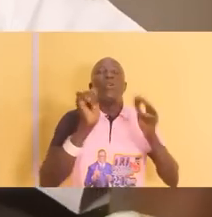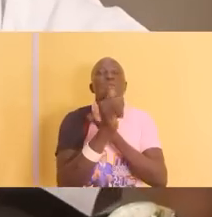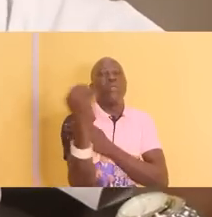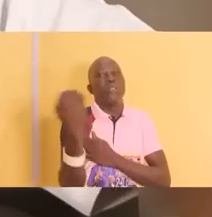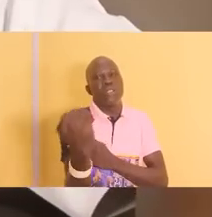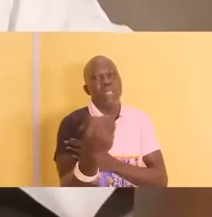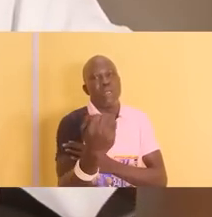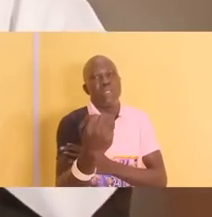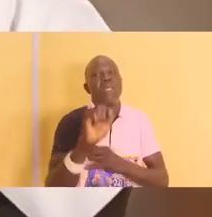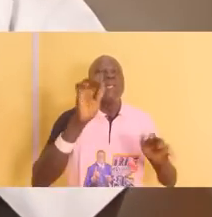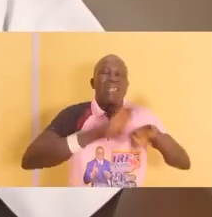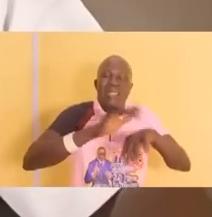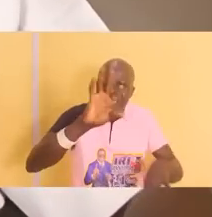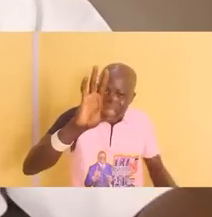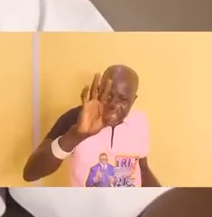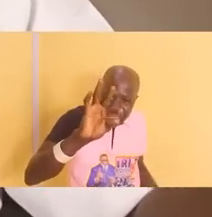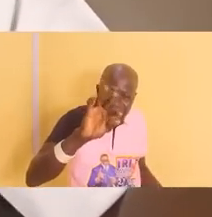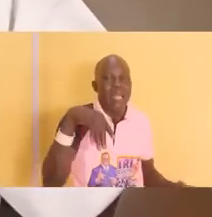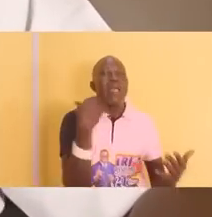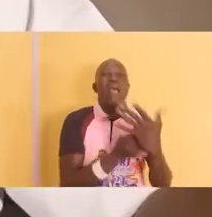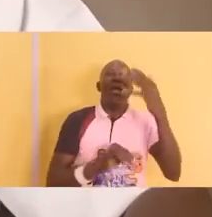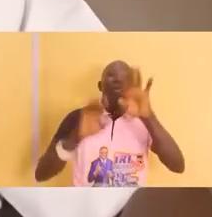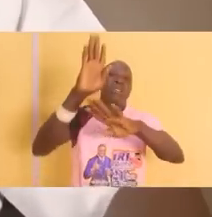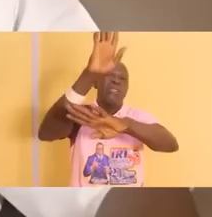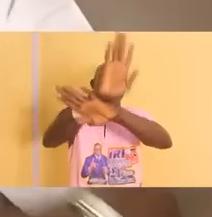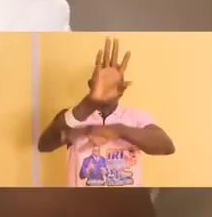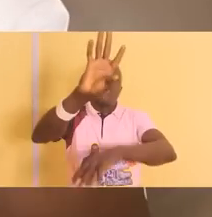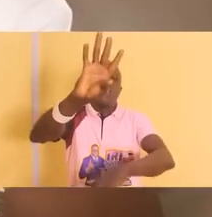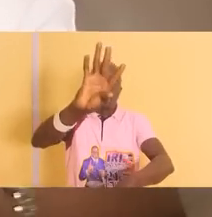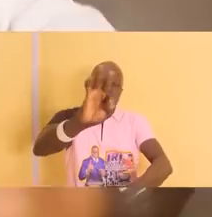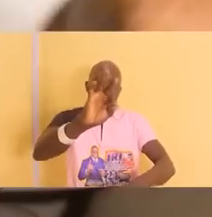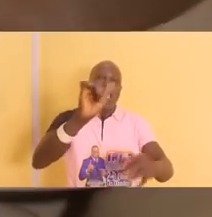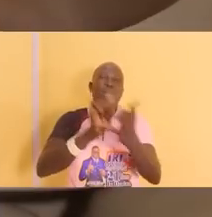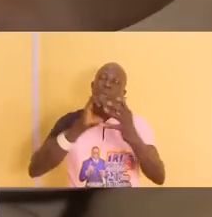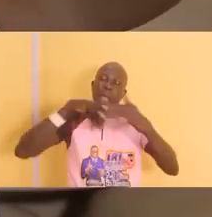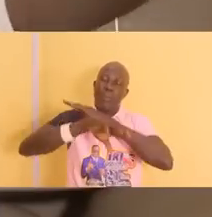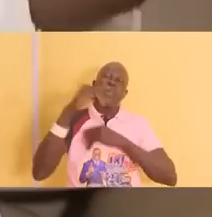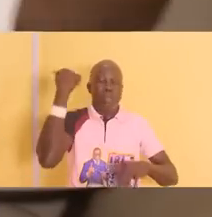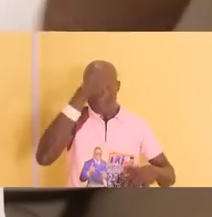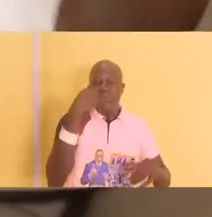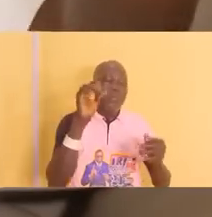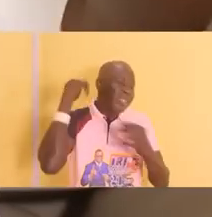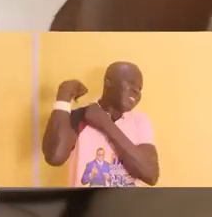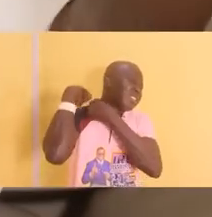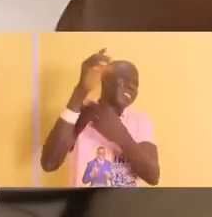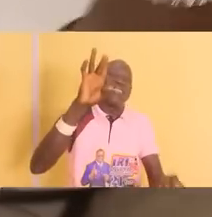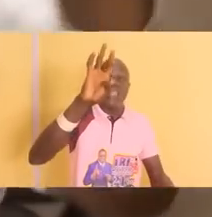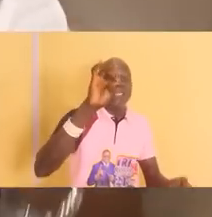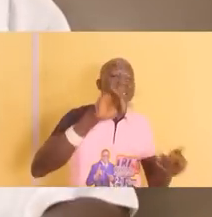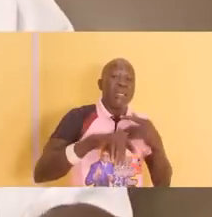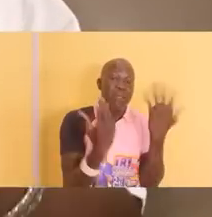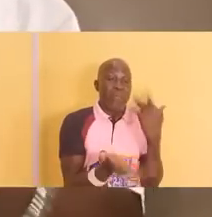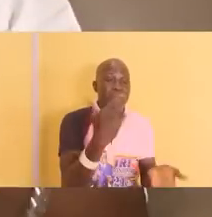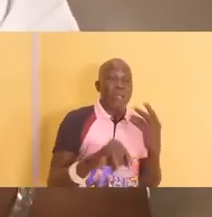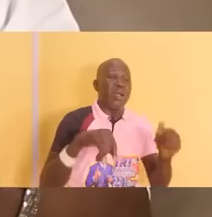Saturday. On Saturday. On the 9th. On the 9th. So bad that go mess. By 9th. Ti wa lori Facebook lati be mejo ti na dua ti ma